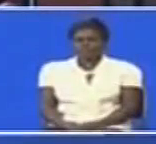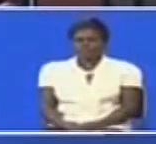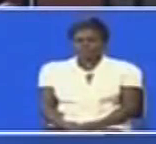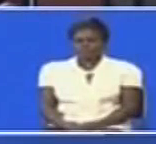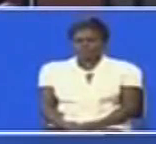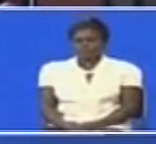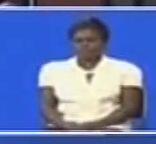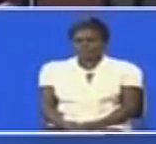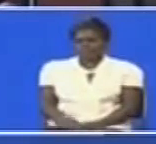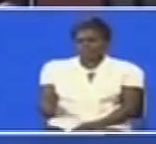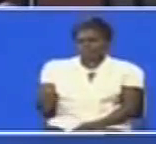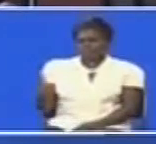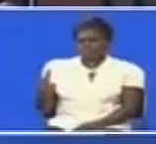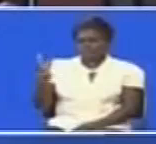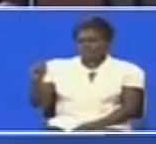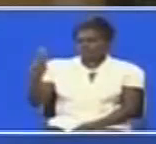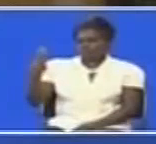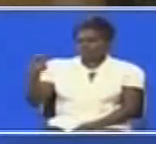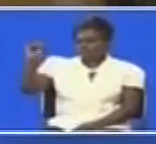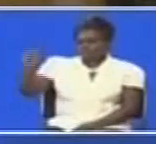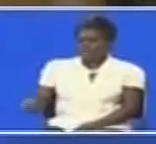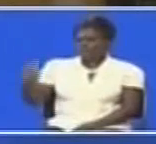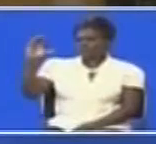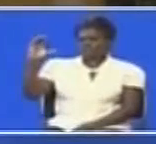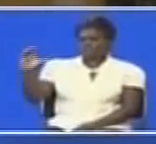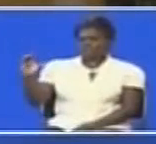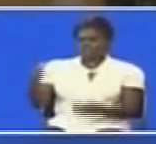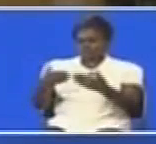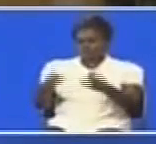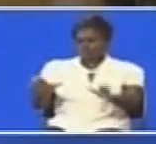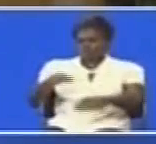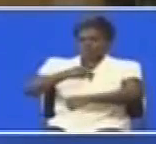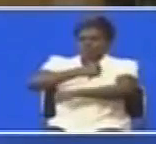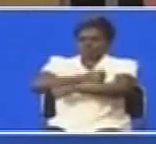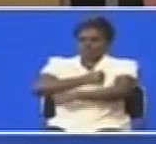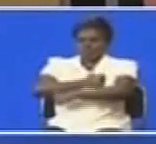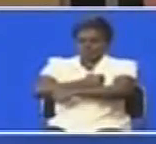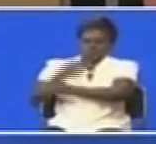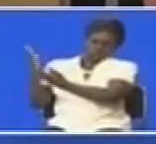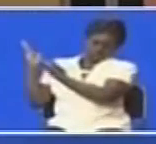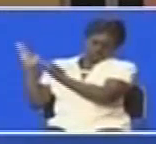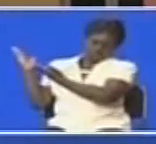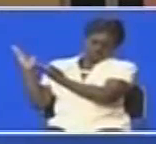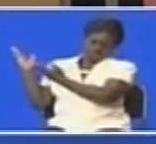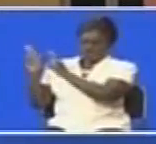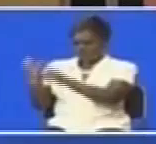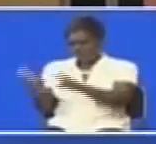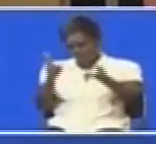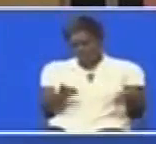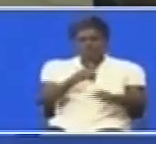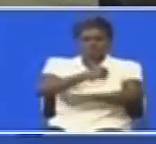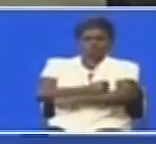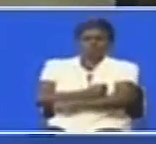Standing tall in the heart of Mogoya Estate in Nairobi, the just-opened Nairobi Leadership Academy would appear like any other